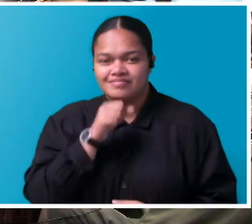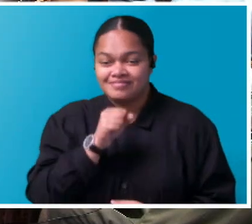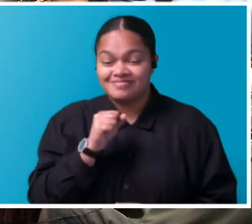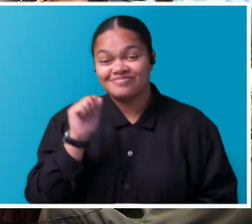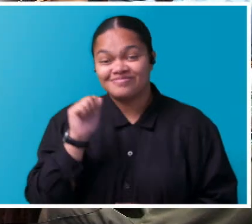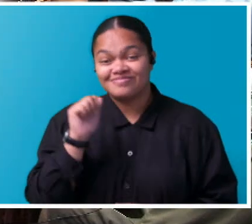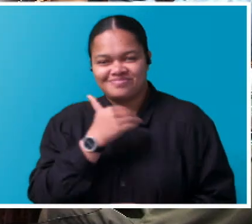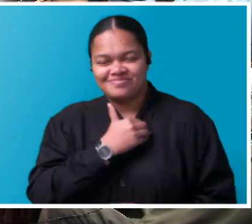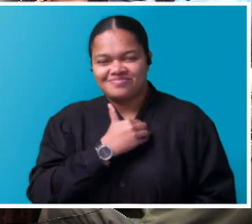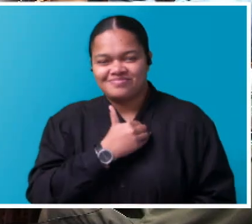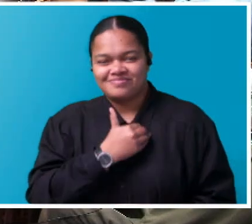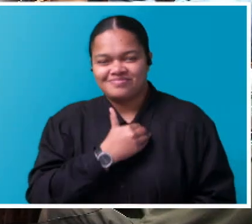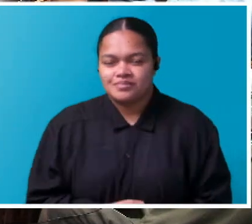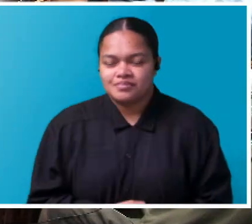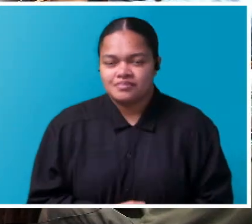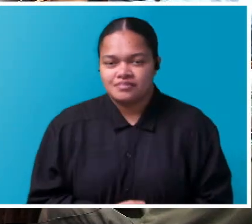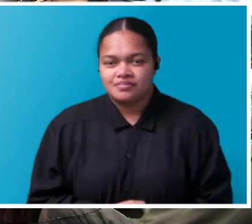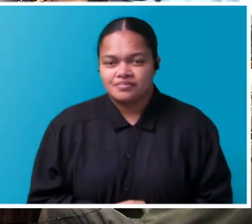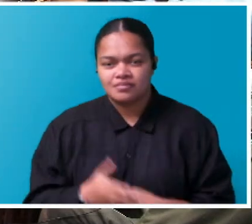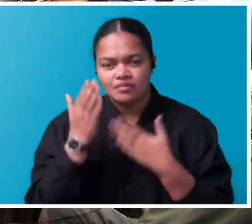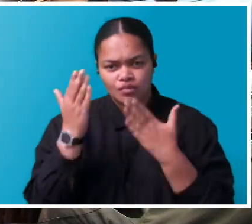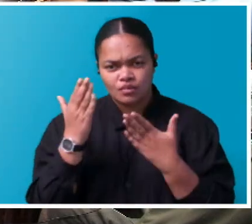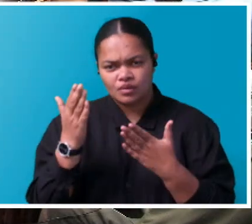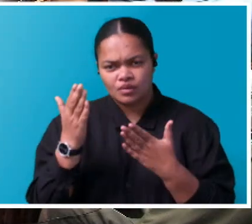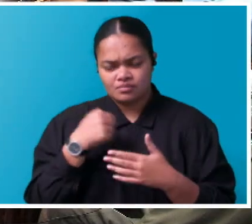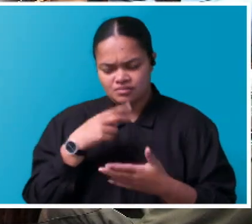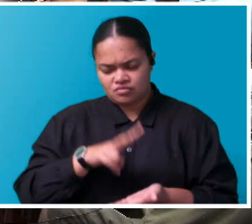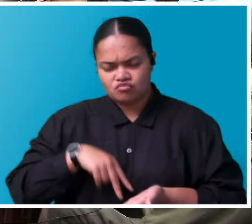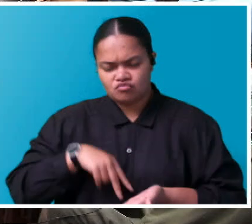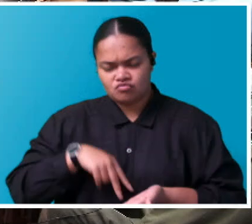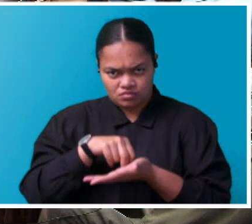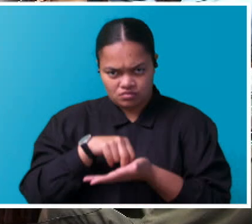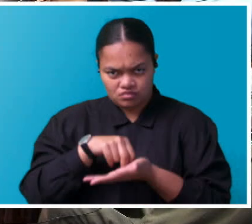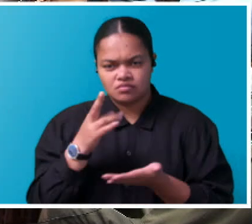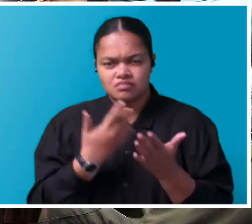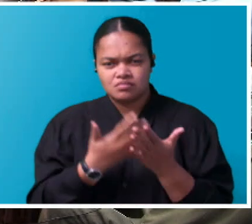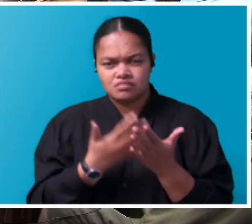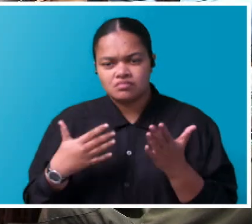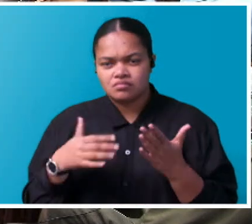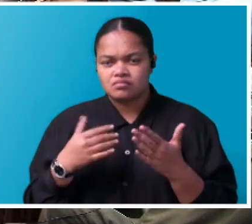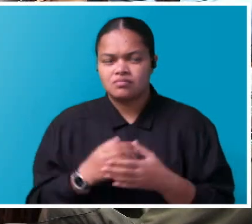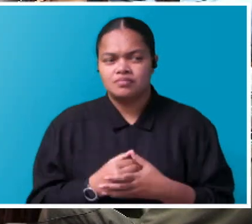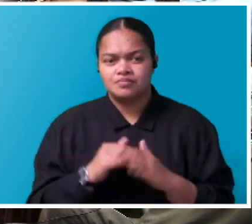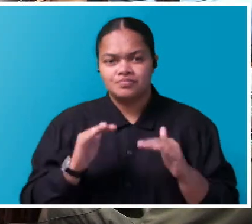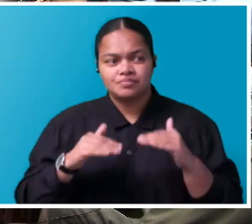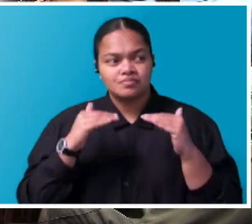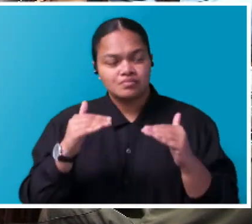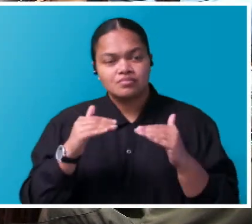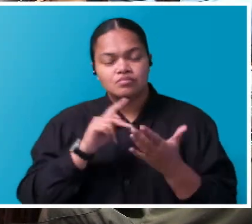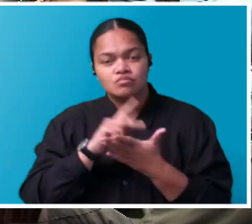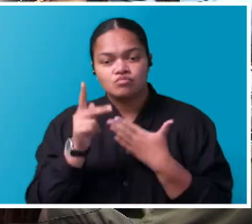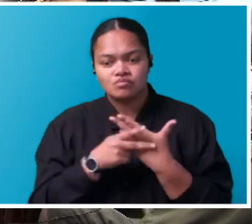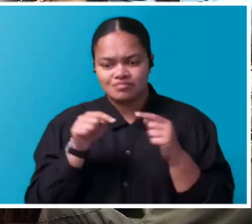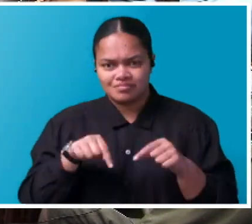Vinaka. Greetings to you all. Honorable Speaker, I rise to deliver my statement on the progress of the emission reduction program in